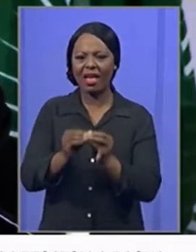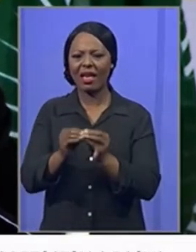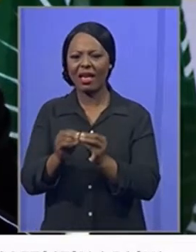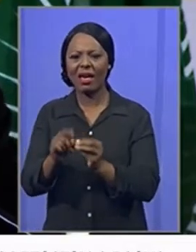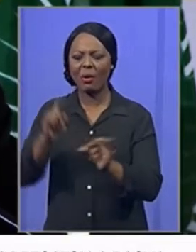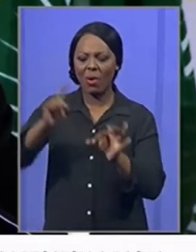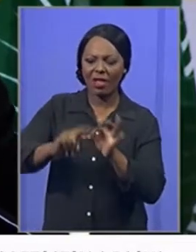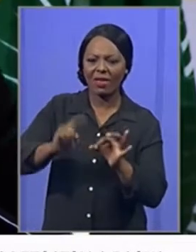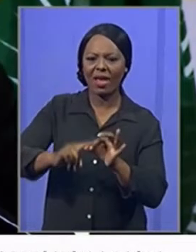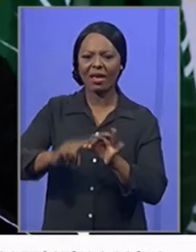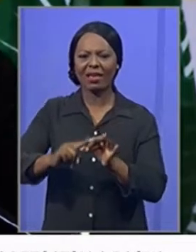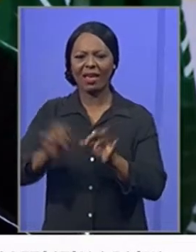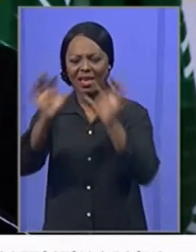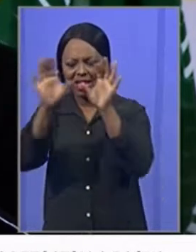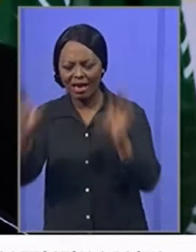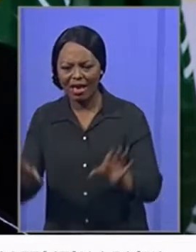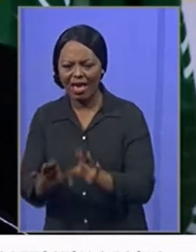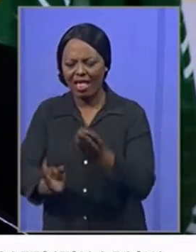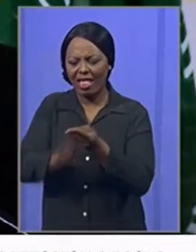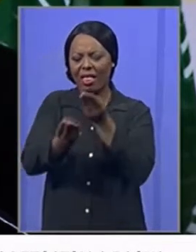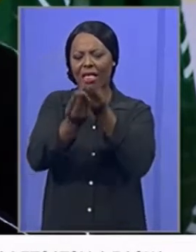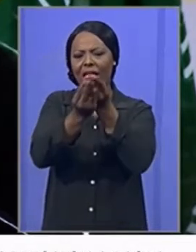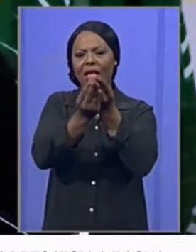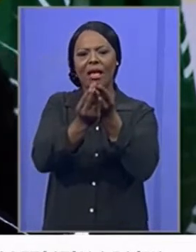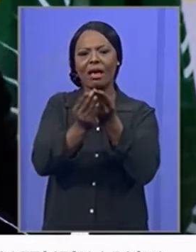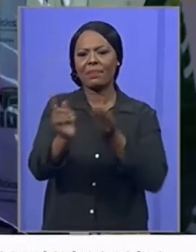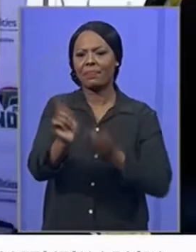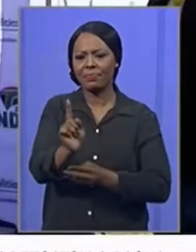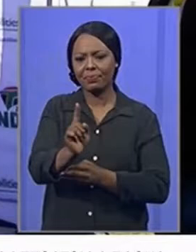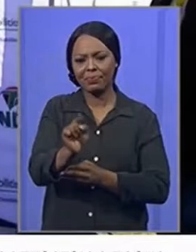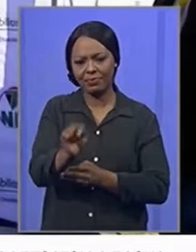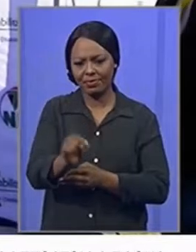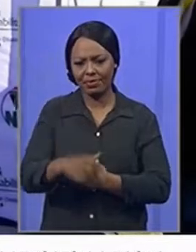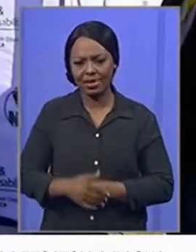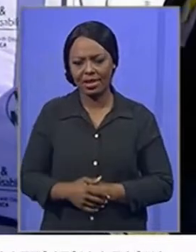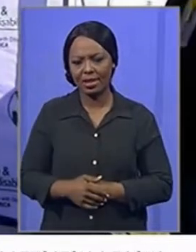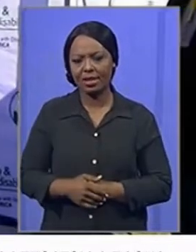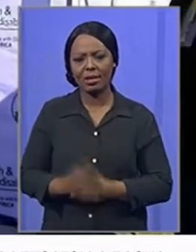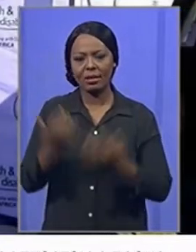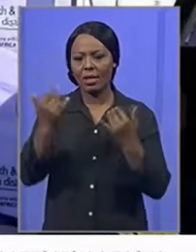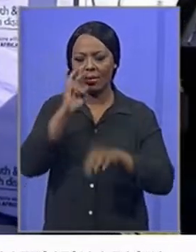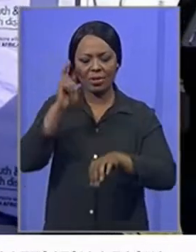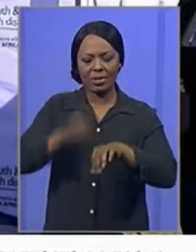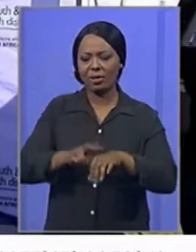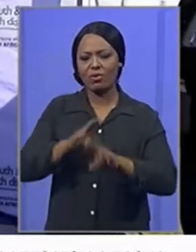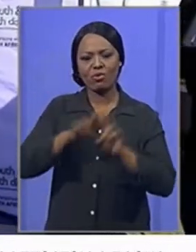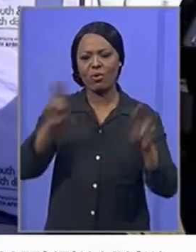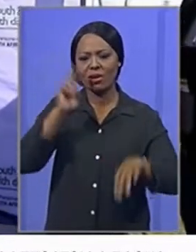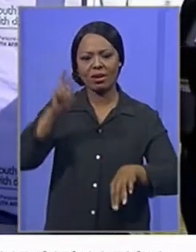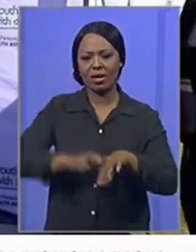applicants for public service positions are no longer required to submit